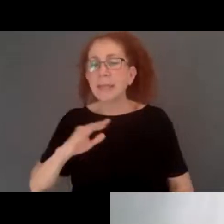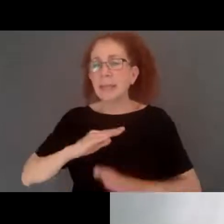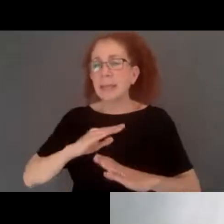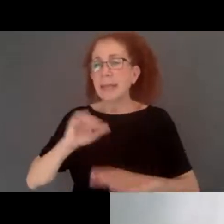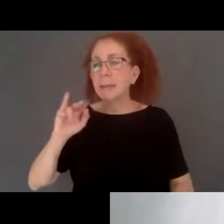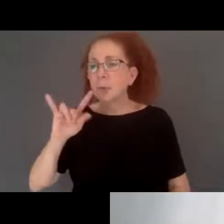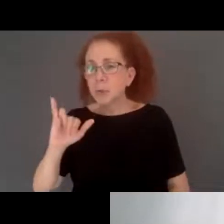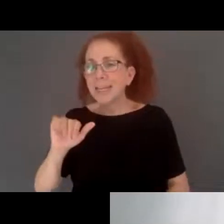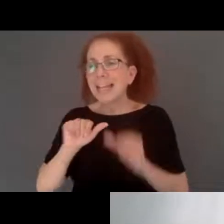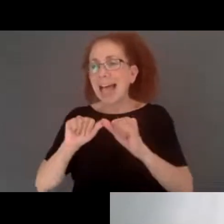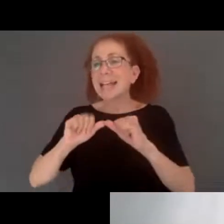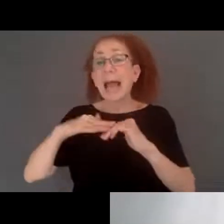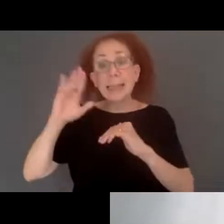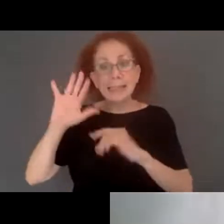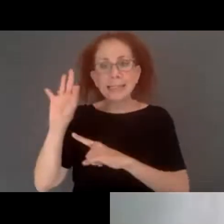least 9 months.